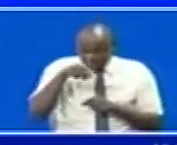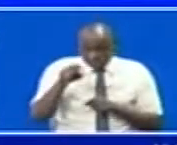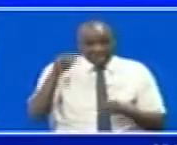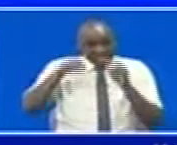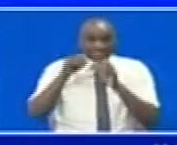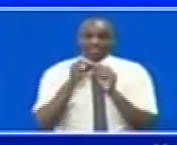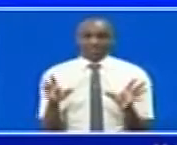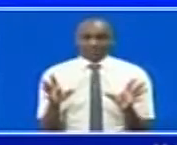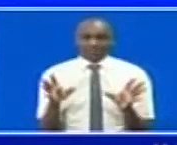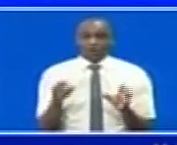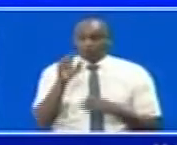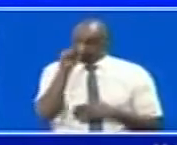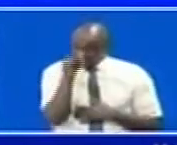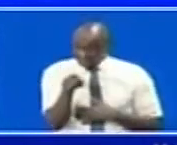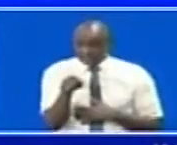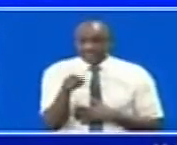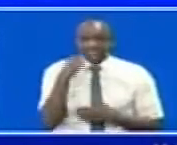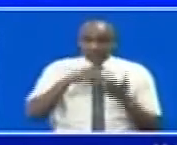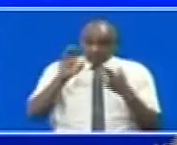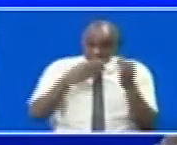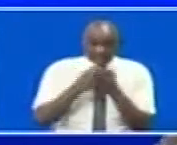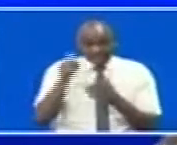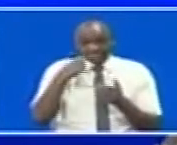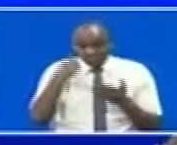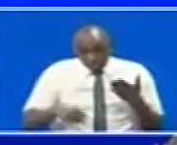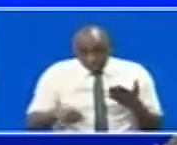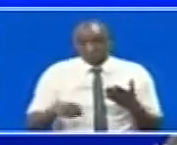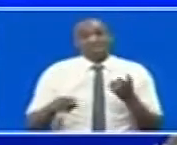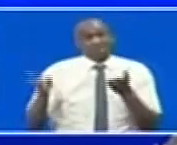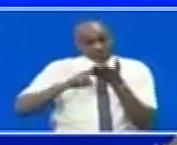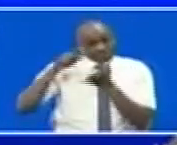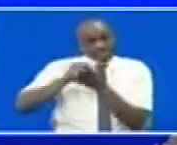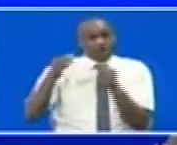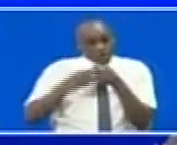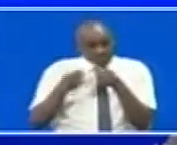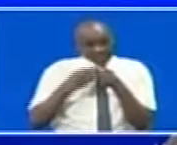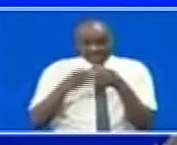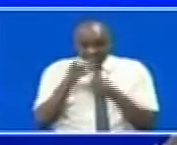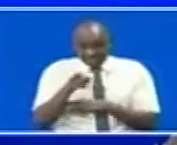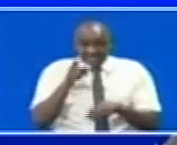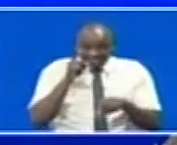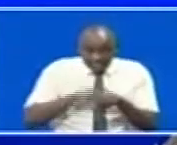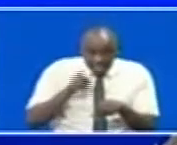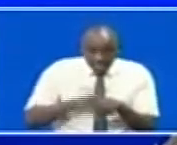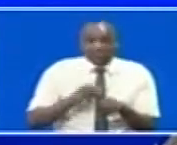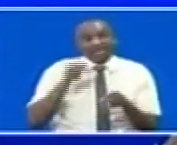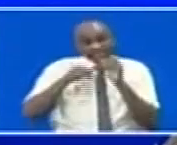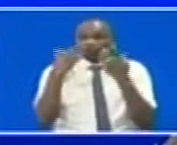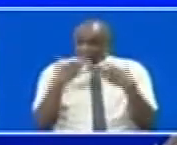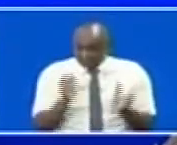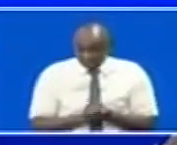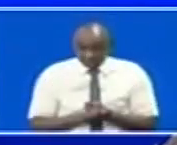elected. They want this and a few other proposals put to a referendum on August 8th while we have our general